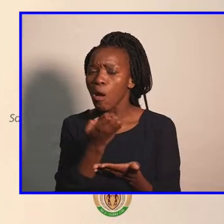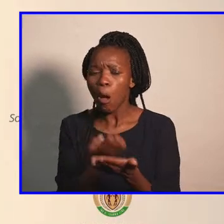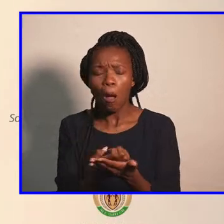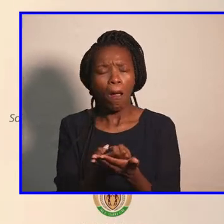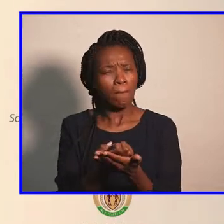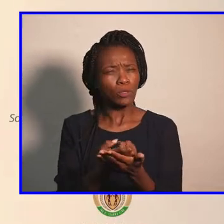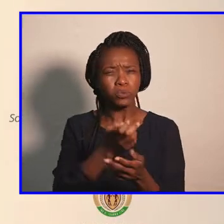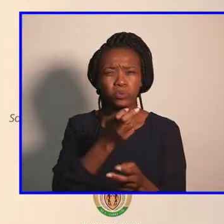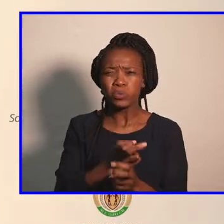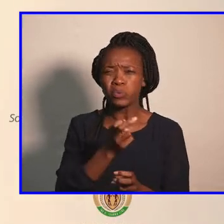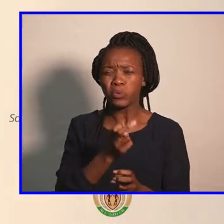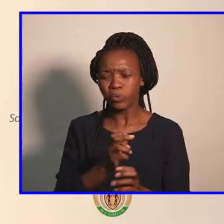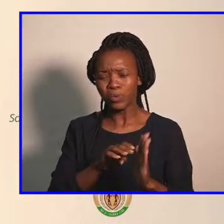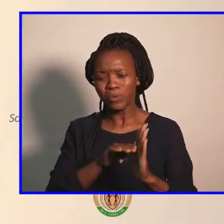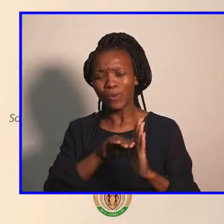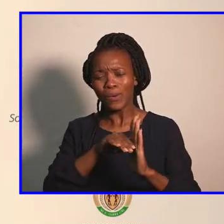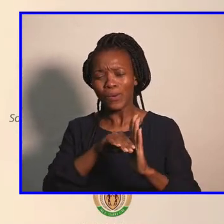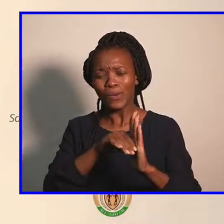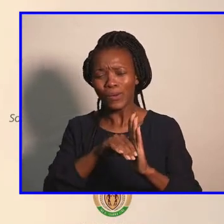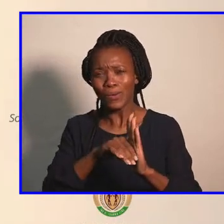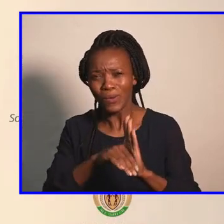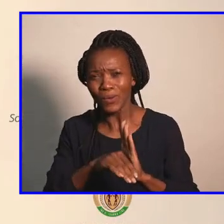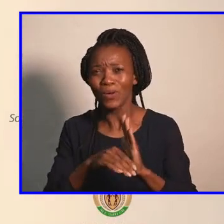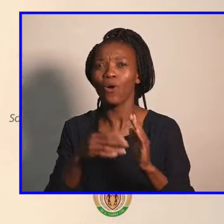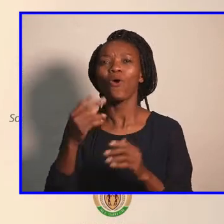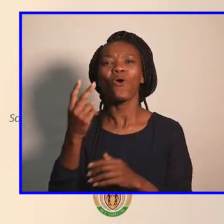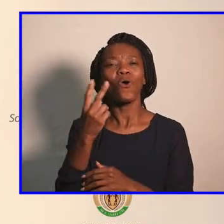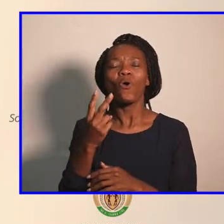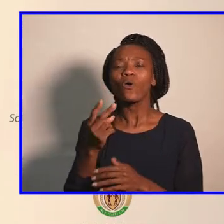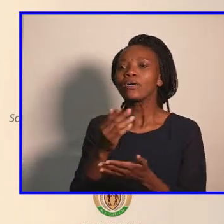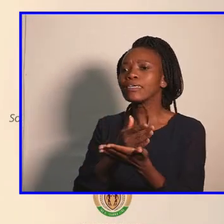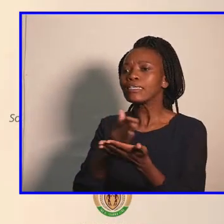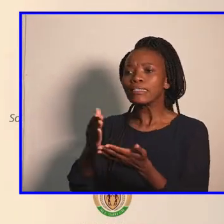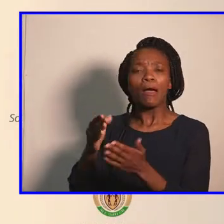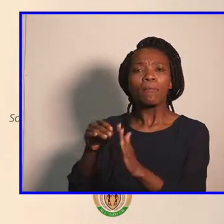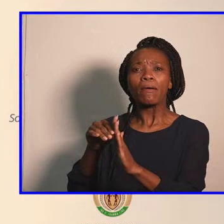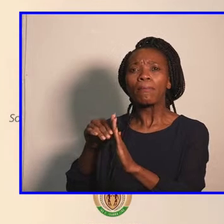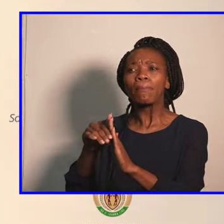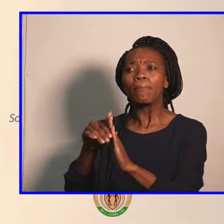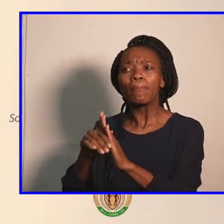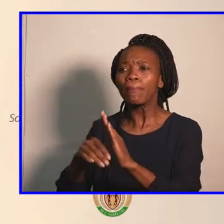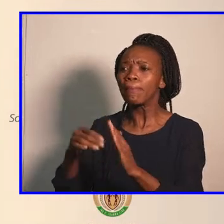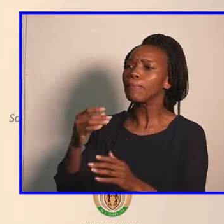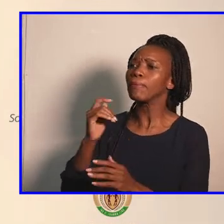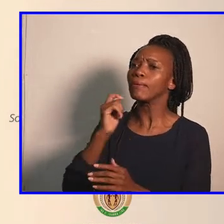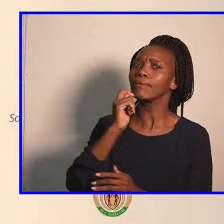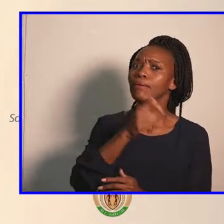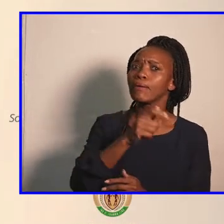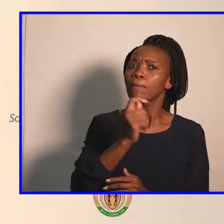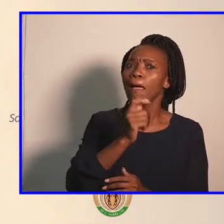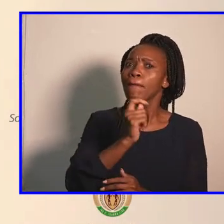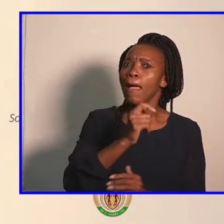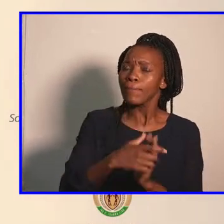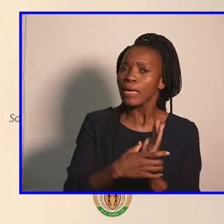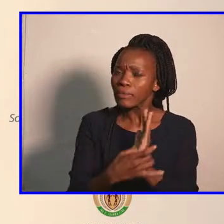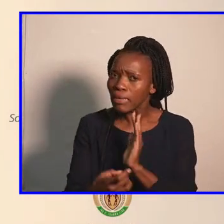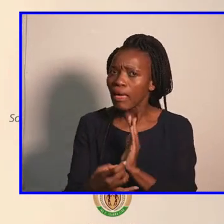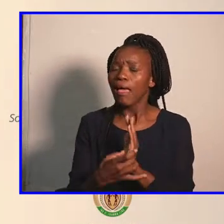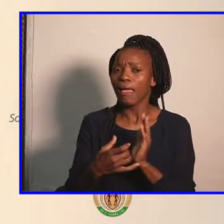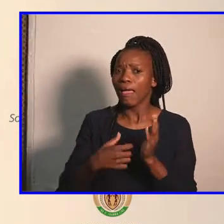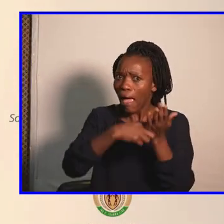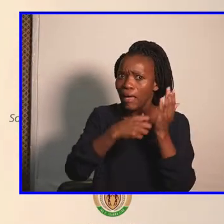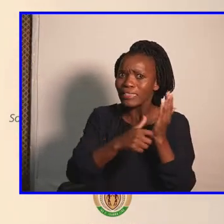and shrinking tax base and delivered more revenue than expected. In the last financial